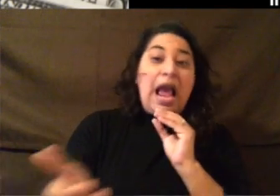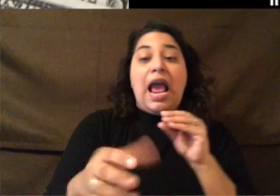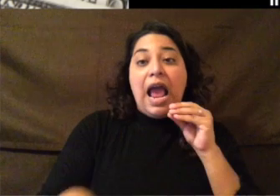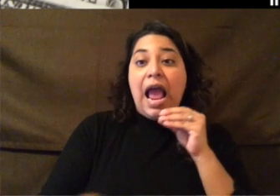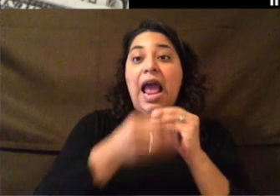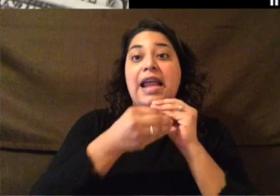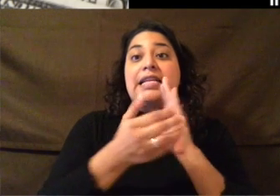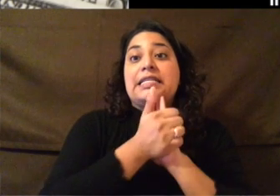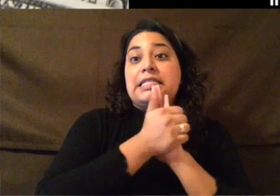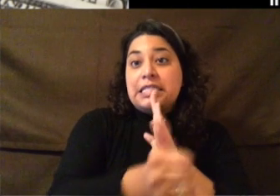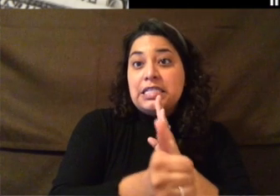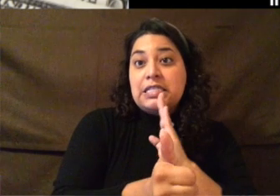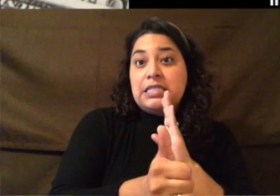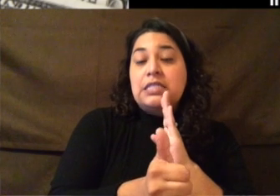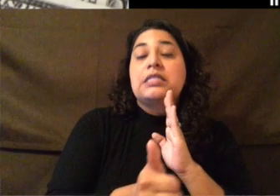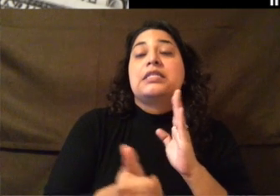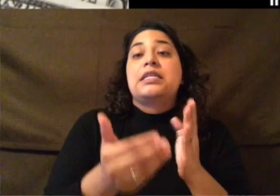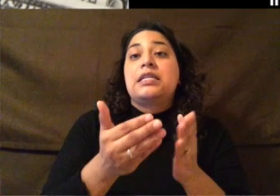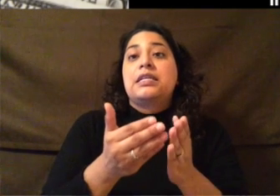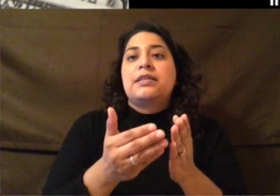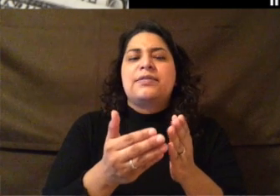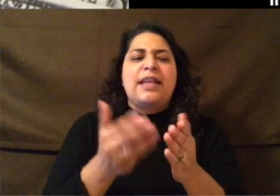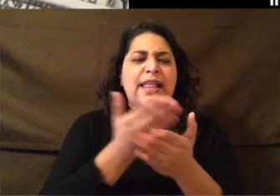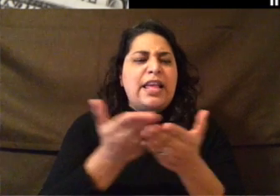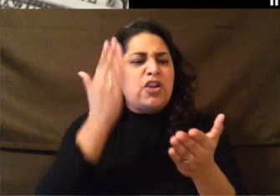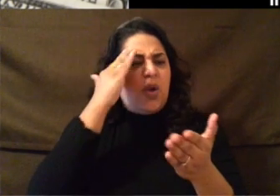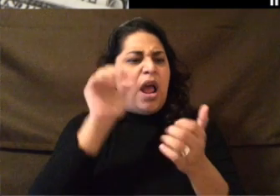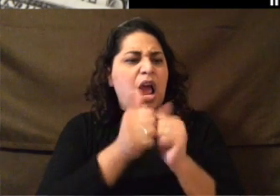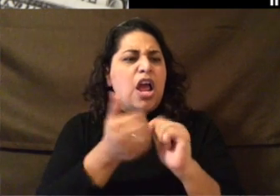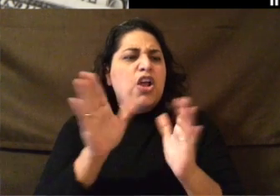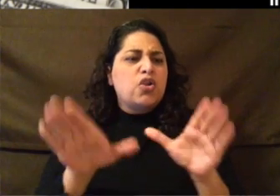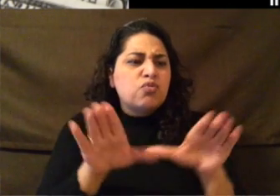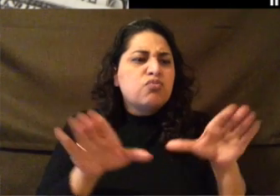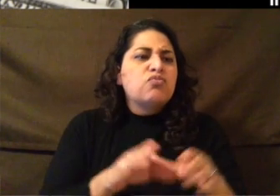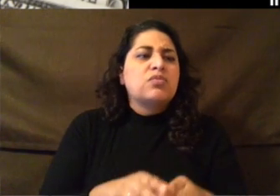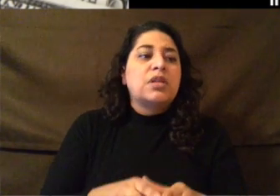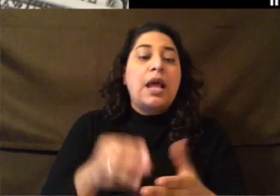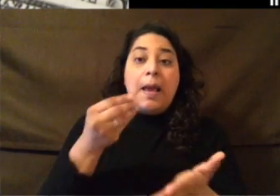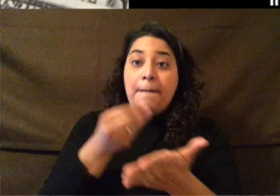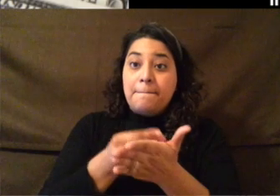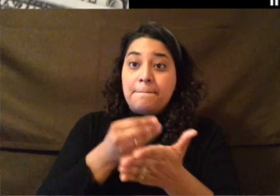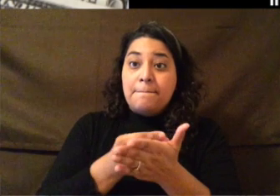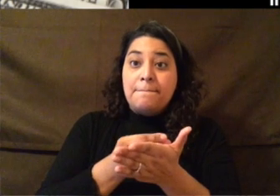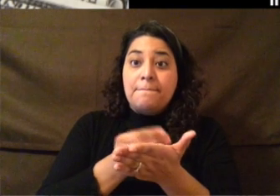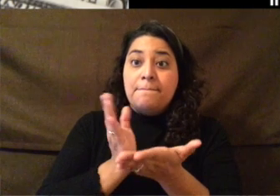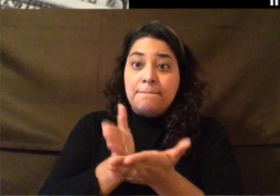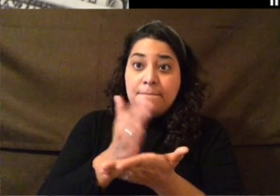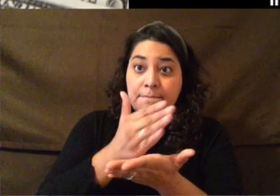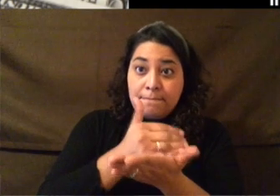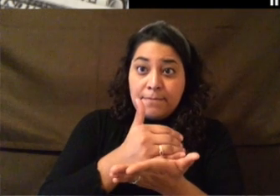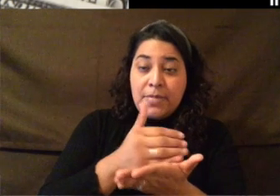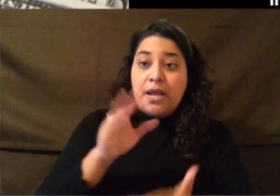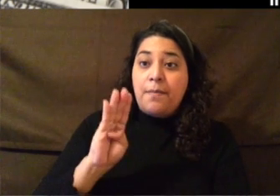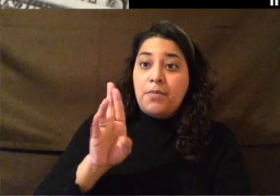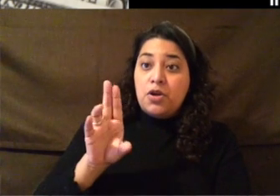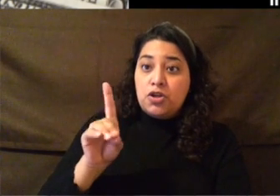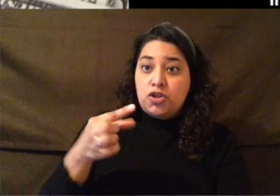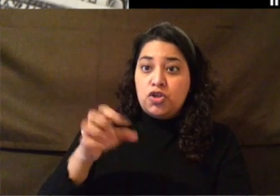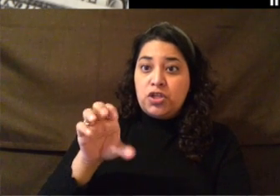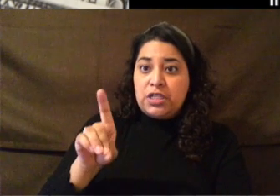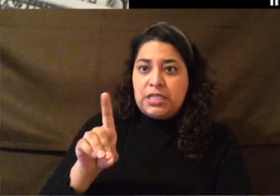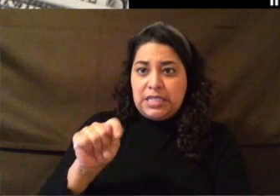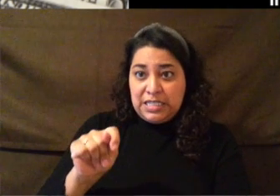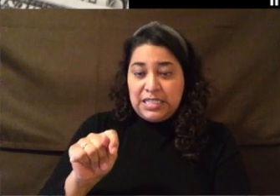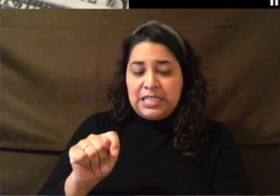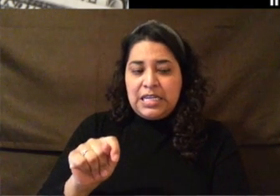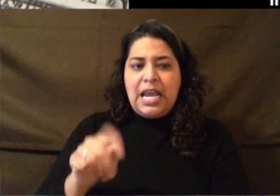adding a skill to your list of things that you know how to do. Budgeting as well is something that you guys learned about during the economic